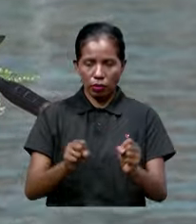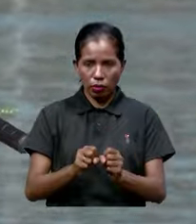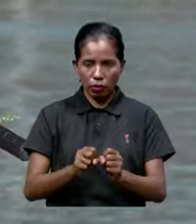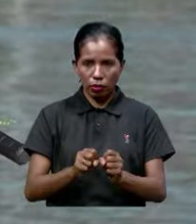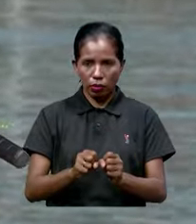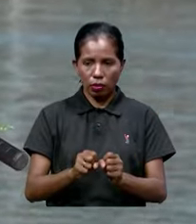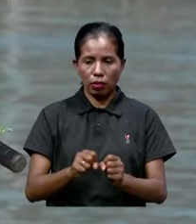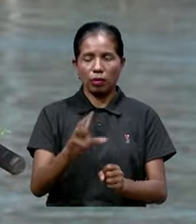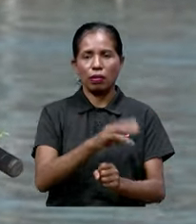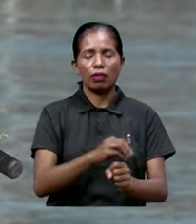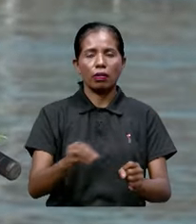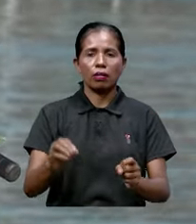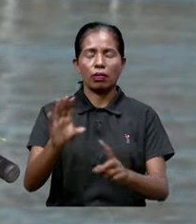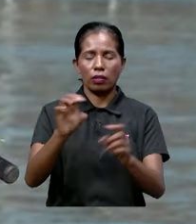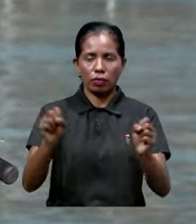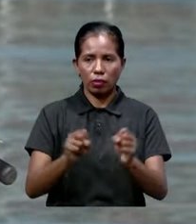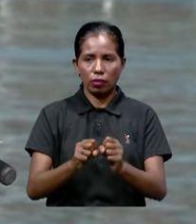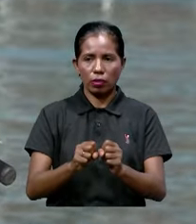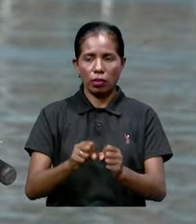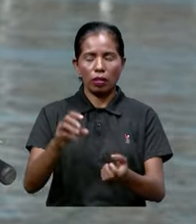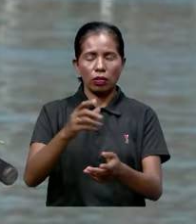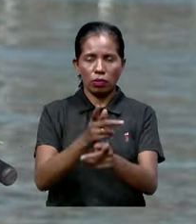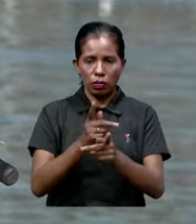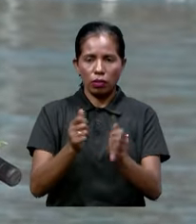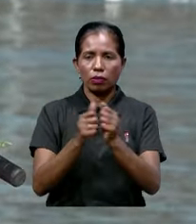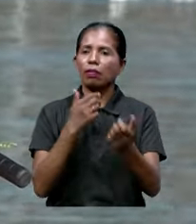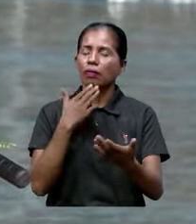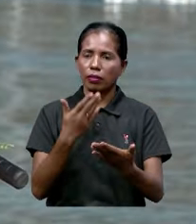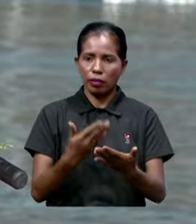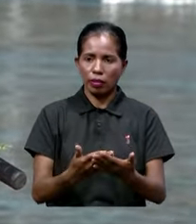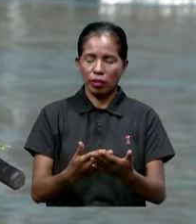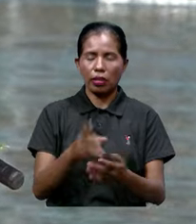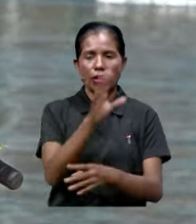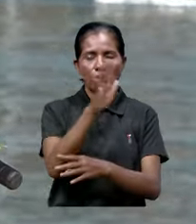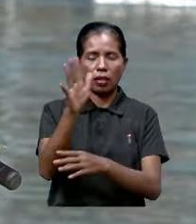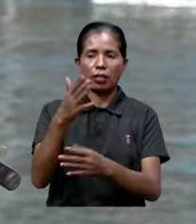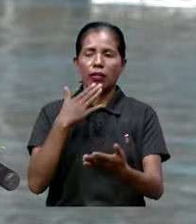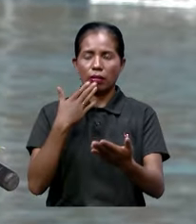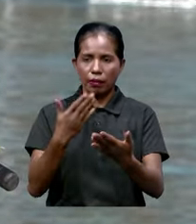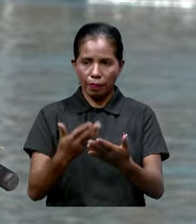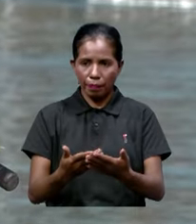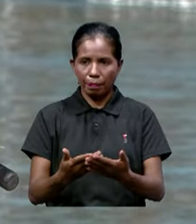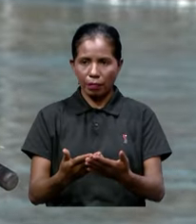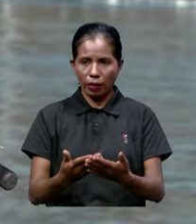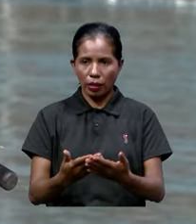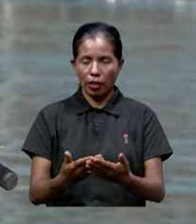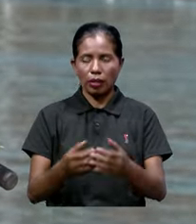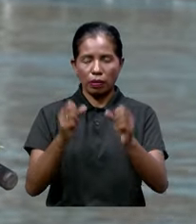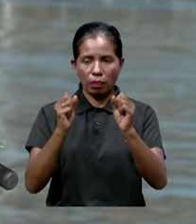ho kumular sira atu kuidar diria ai para pane atu ne